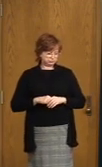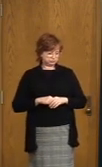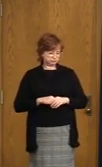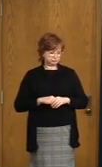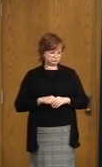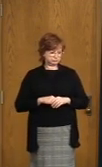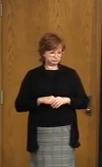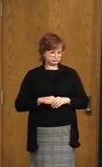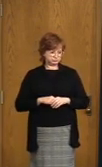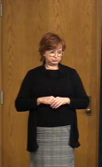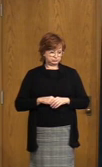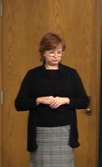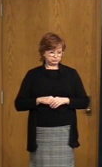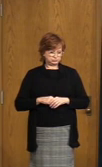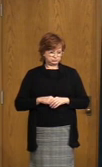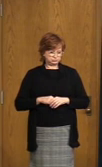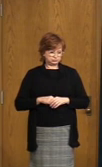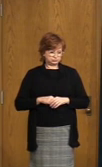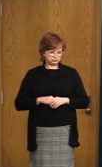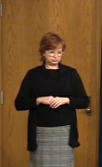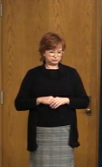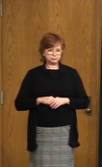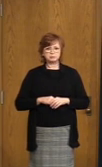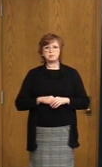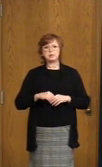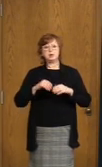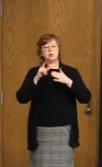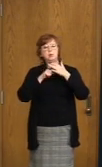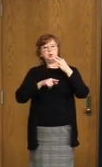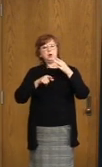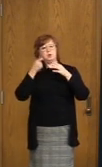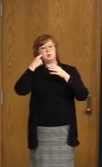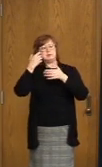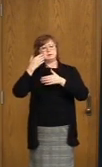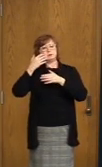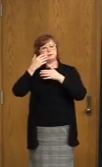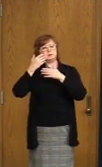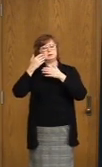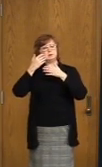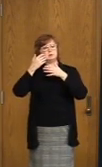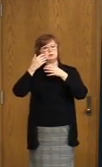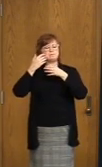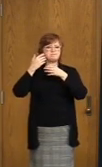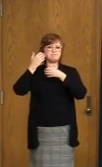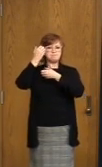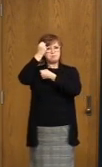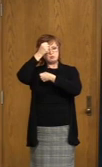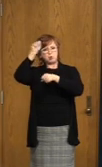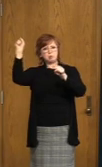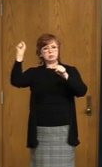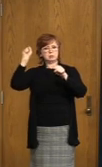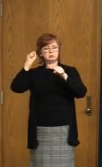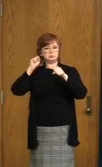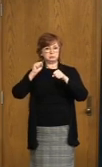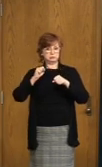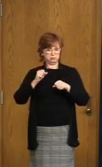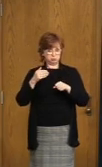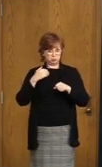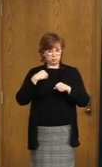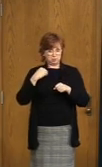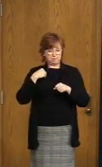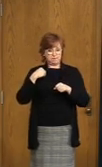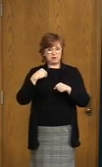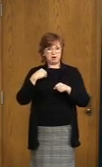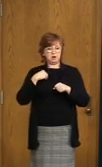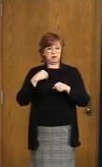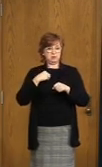I guess I'm just wondering if you can tell us about any of the security follow-up to make sure that this doesn't happen again, even without any charges